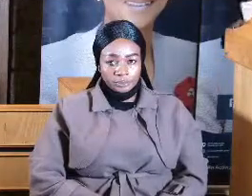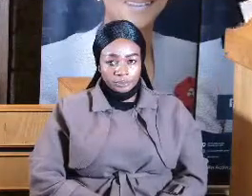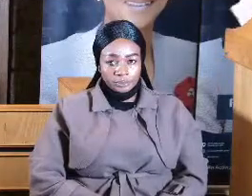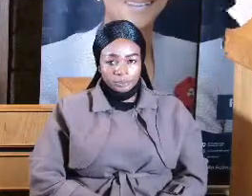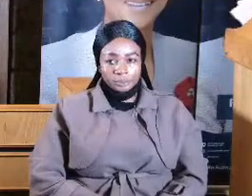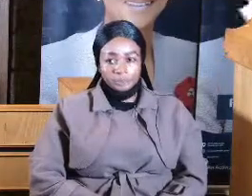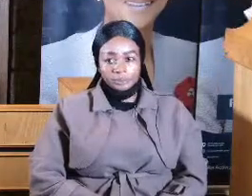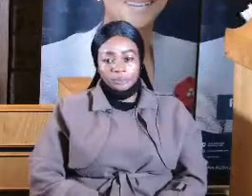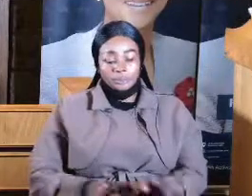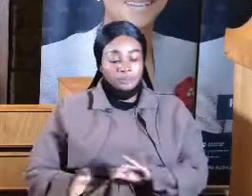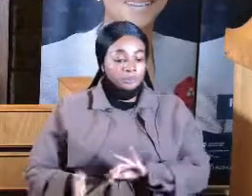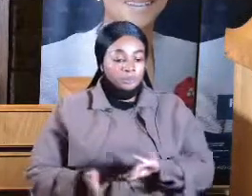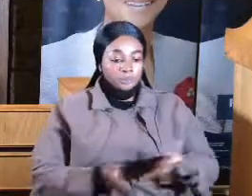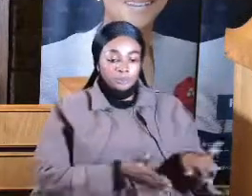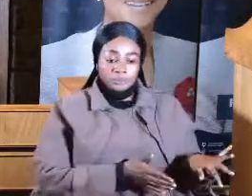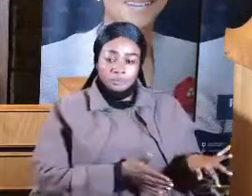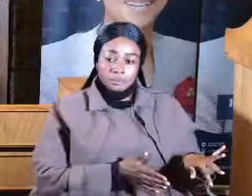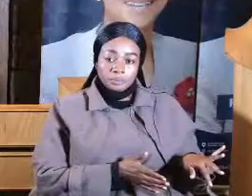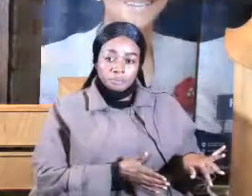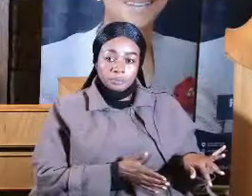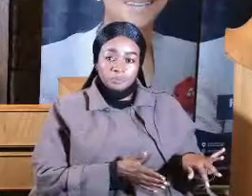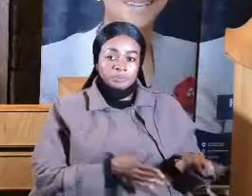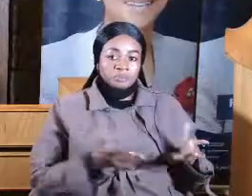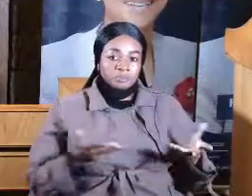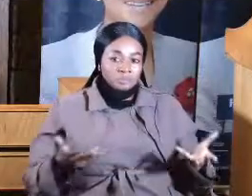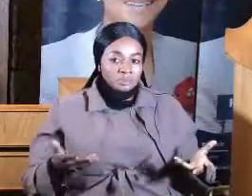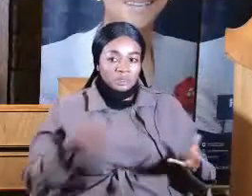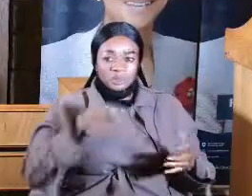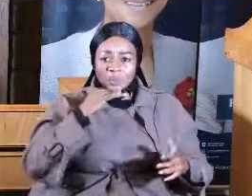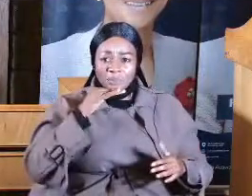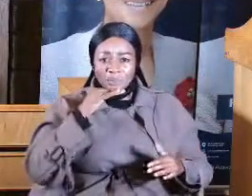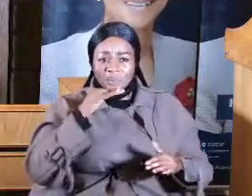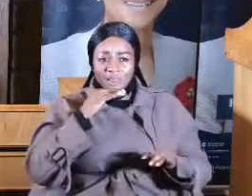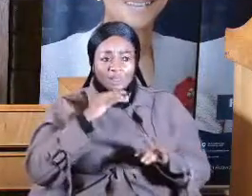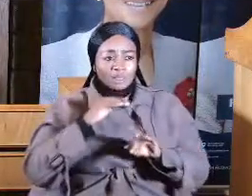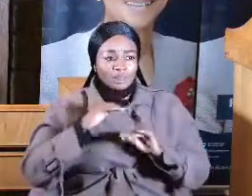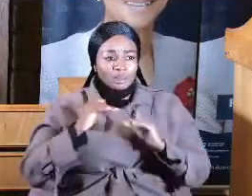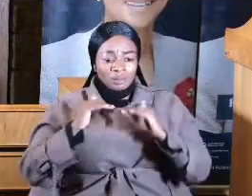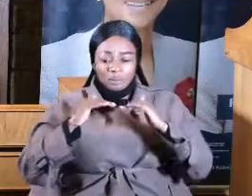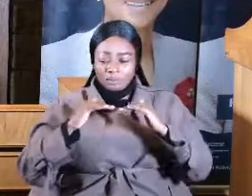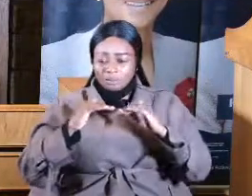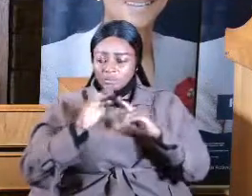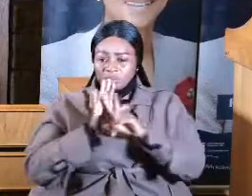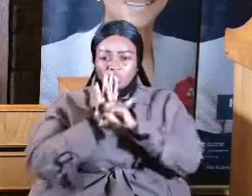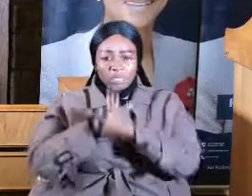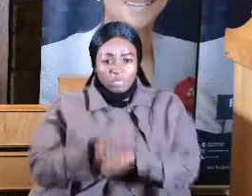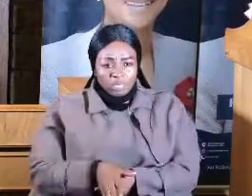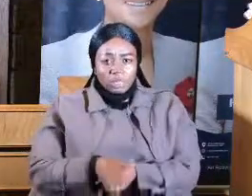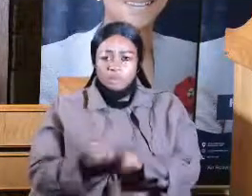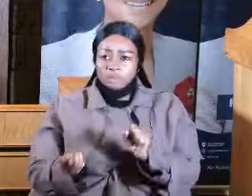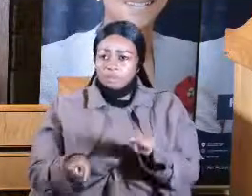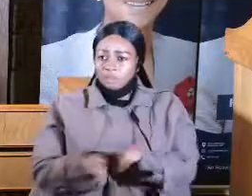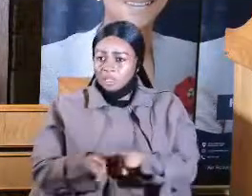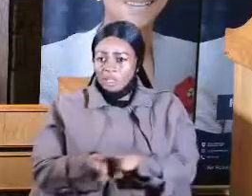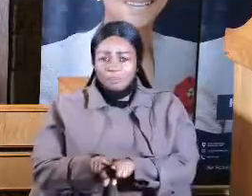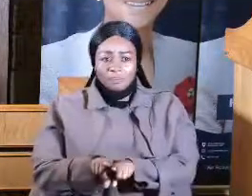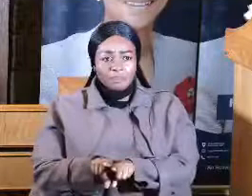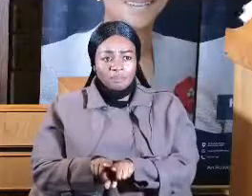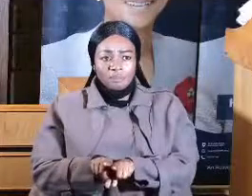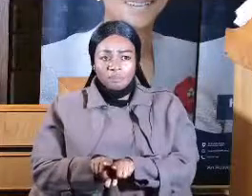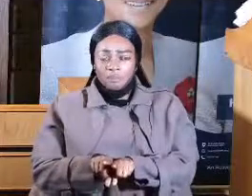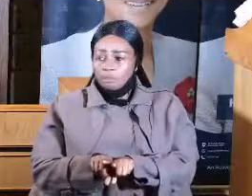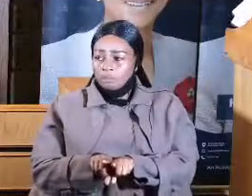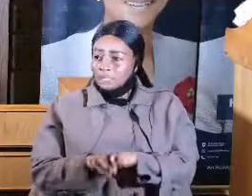Which means patriarchy is still playing a very important role even in the appointment of